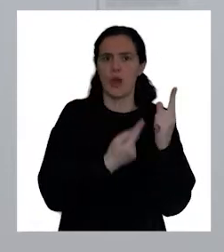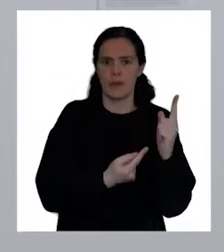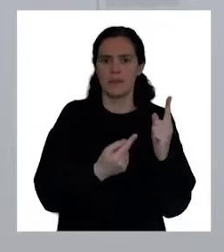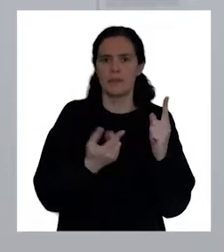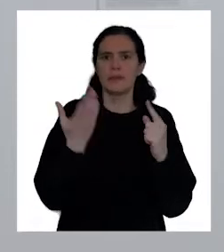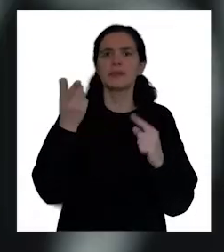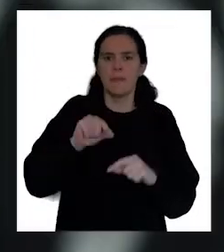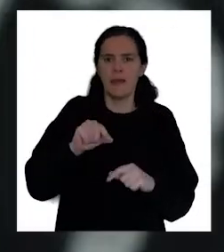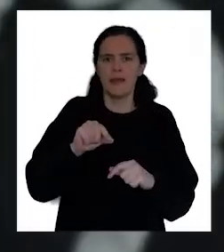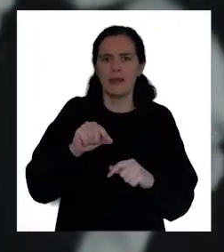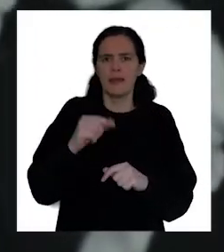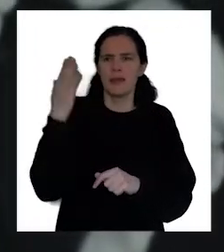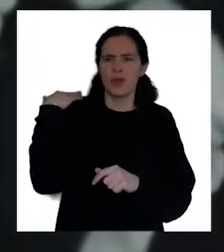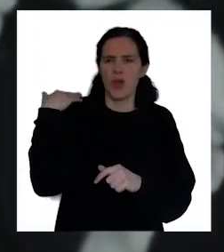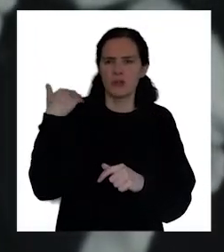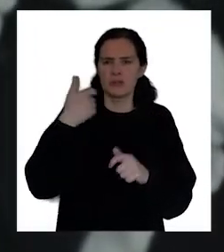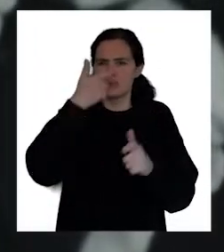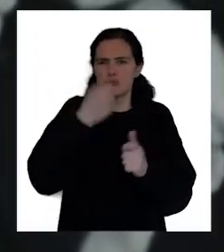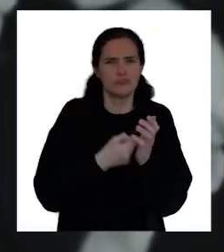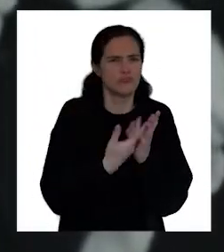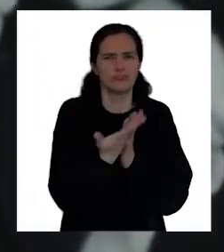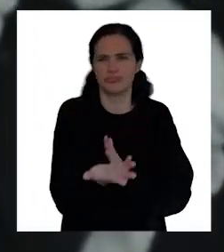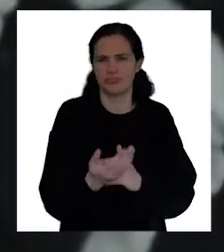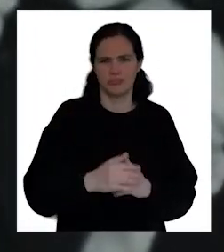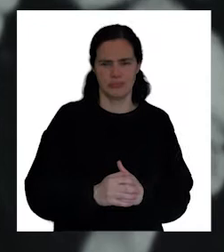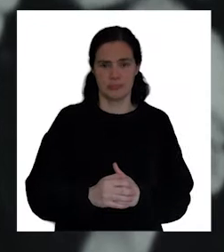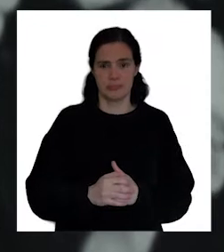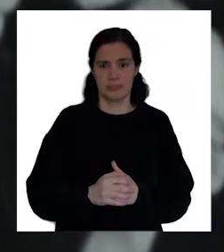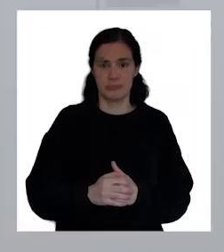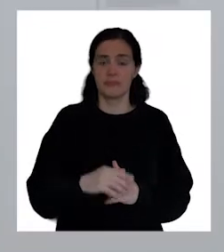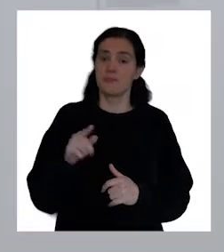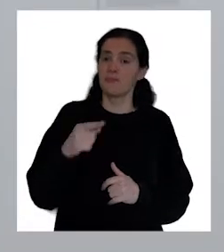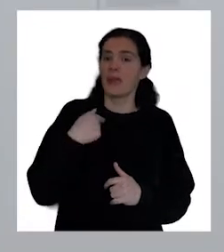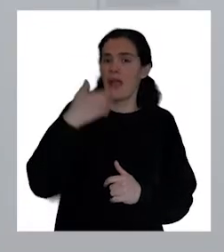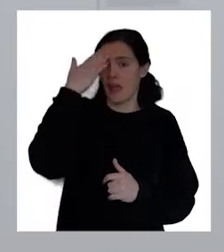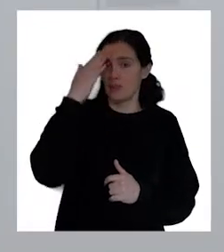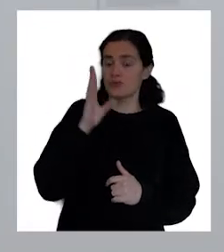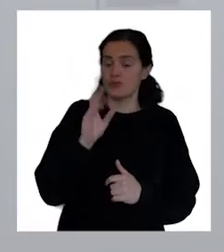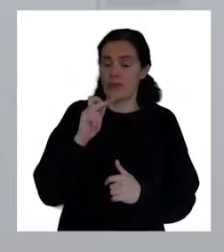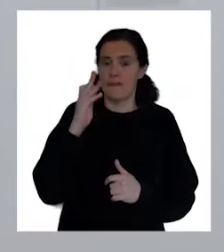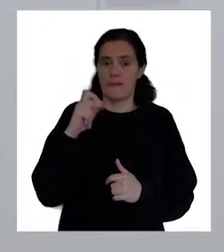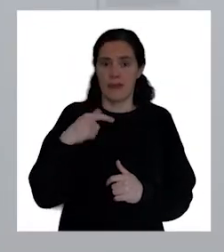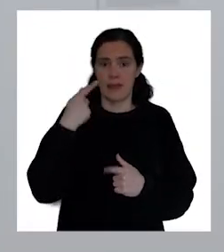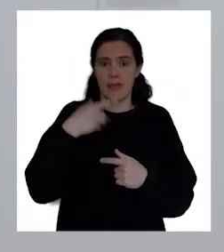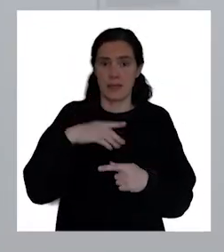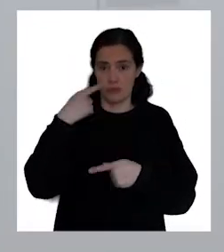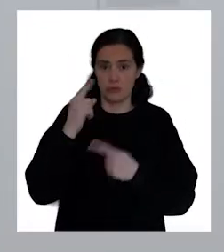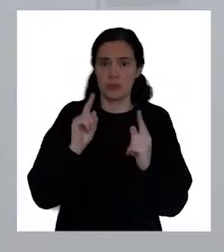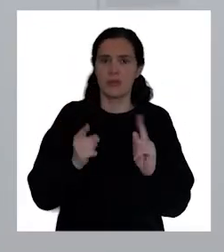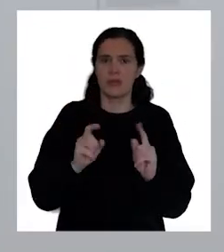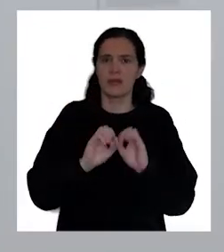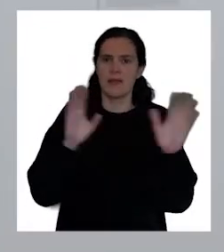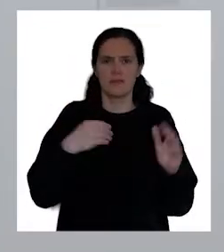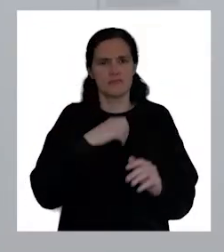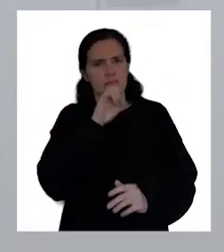person, but on the back of so many of them. I think what Jafa is telling us here is, of